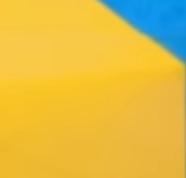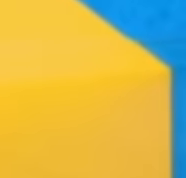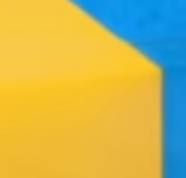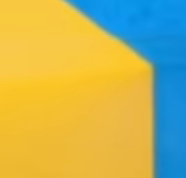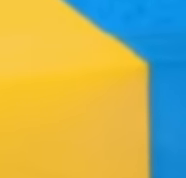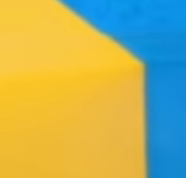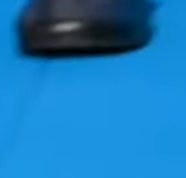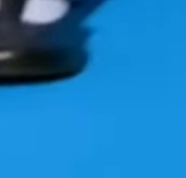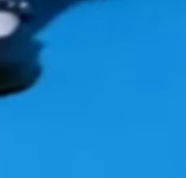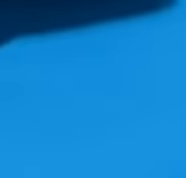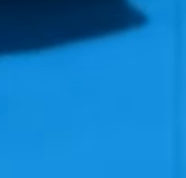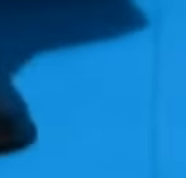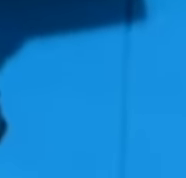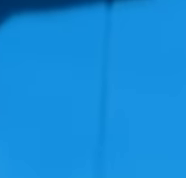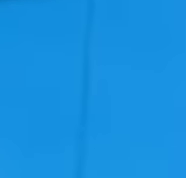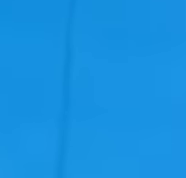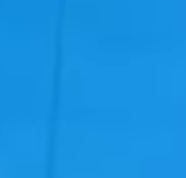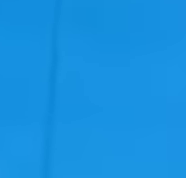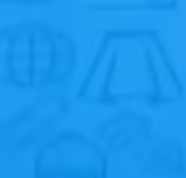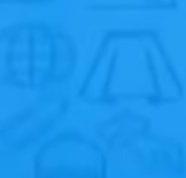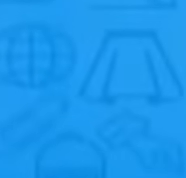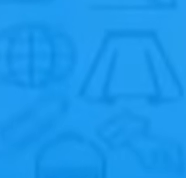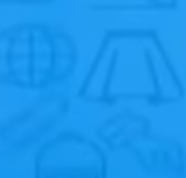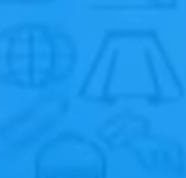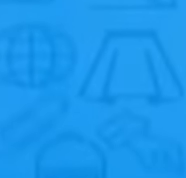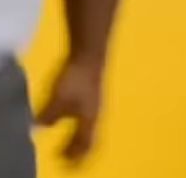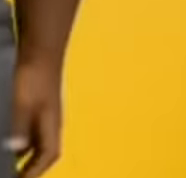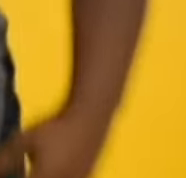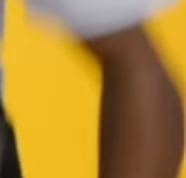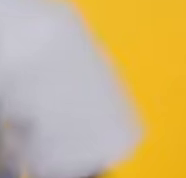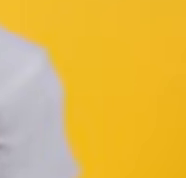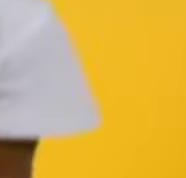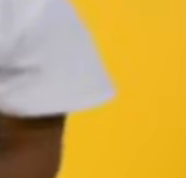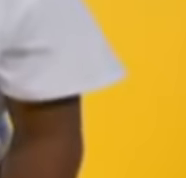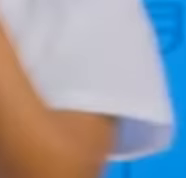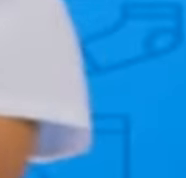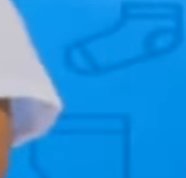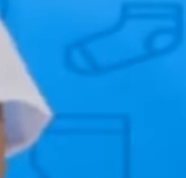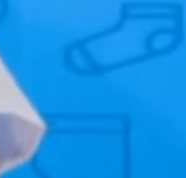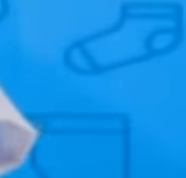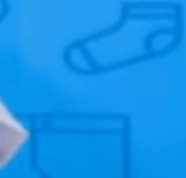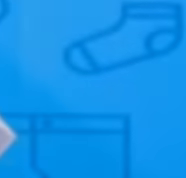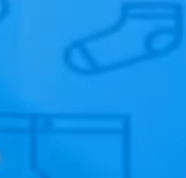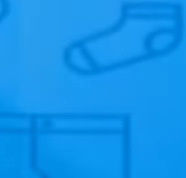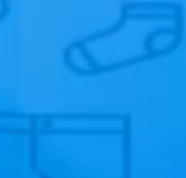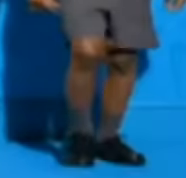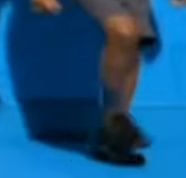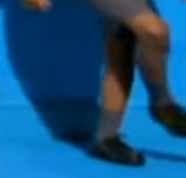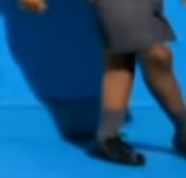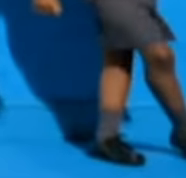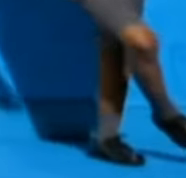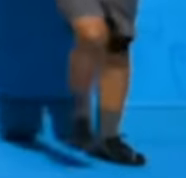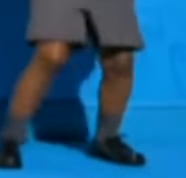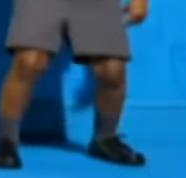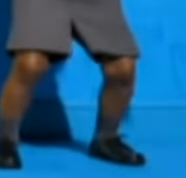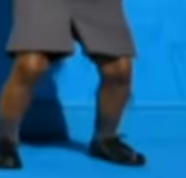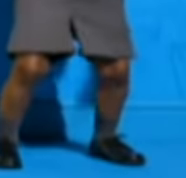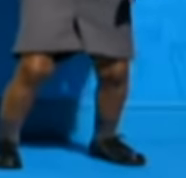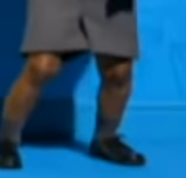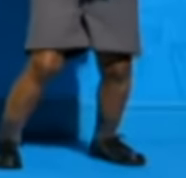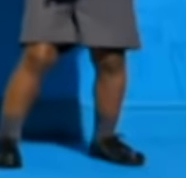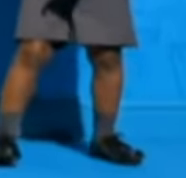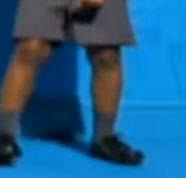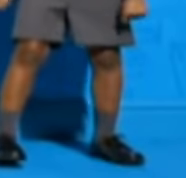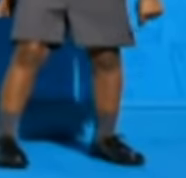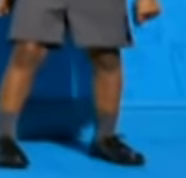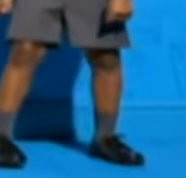kids stand strong in our school shoes. That's why we're the number one school shop. Why pay more than